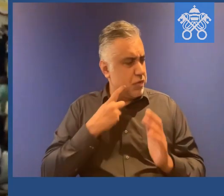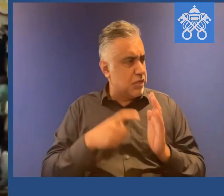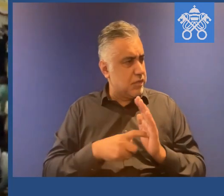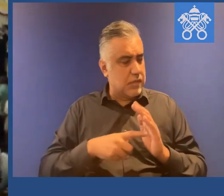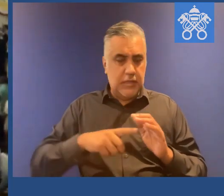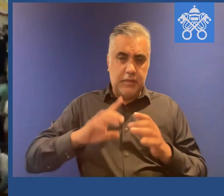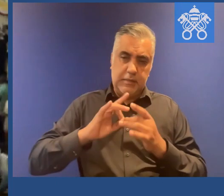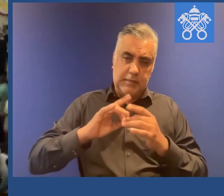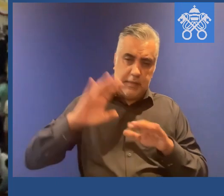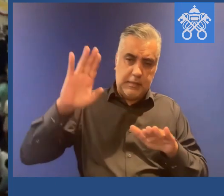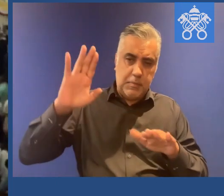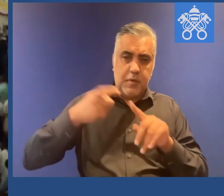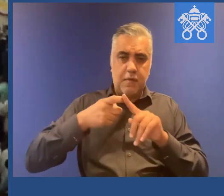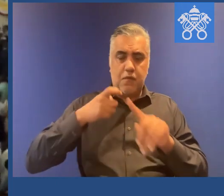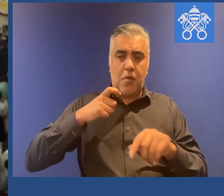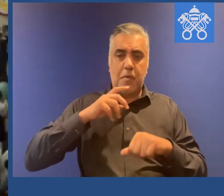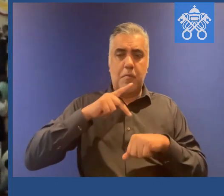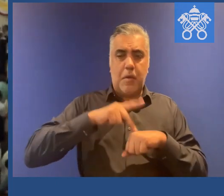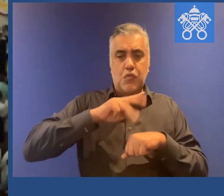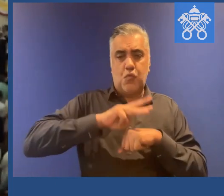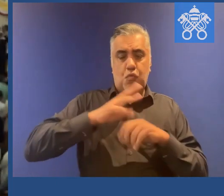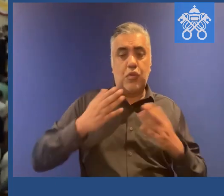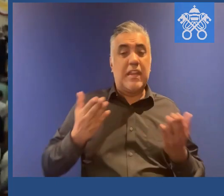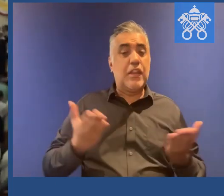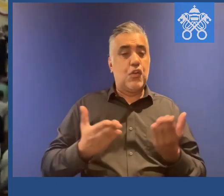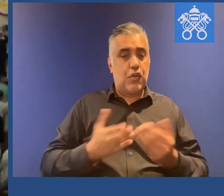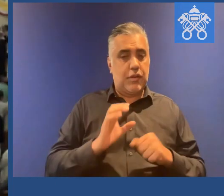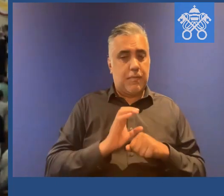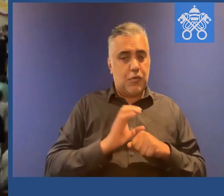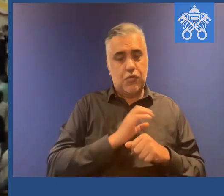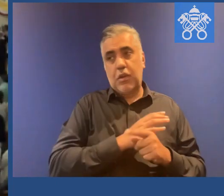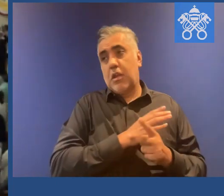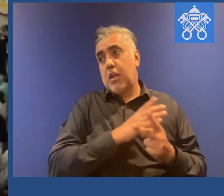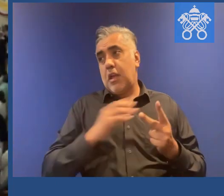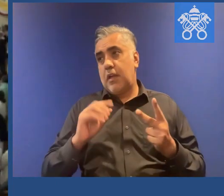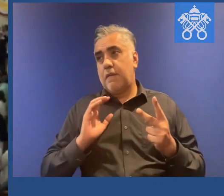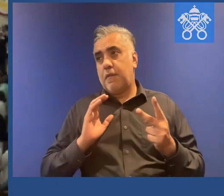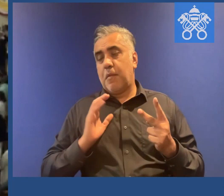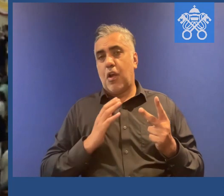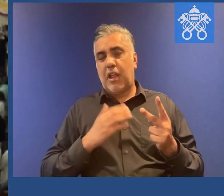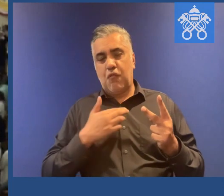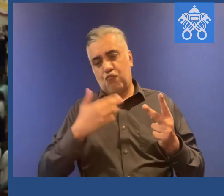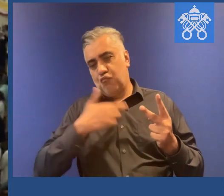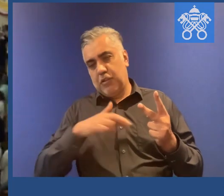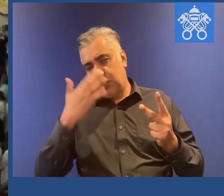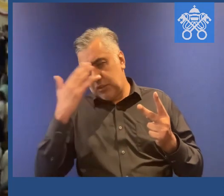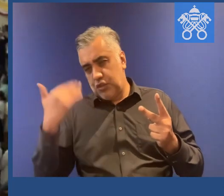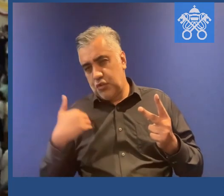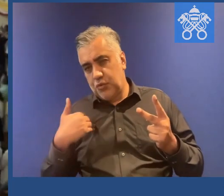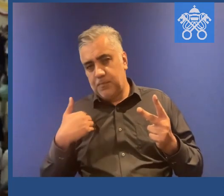witness testimonies from a pastoral worker here at the parish and from a religious sister.